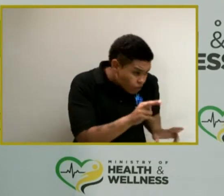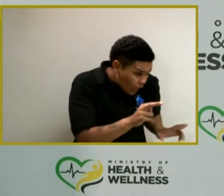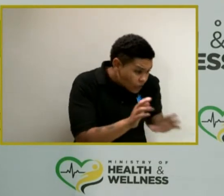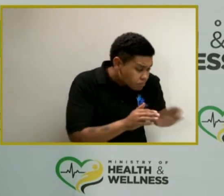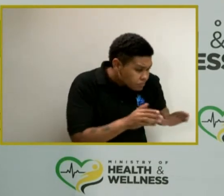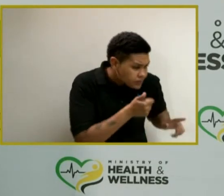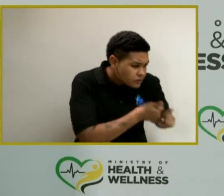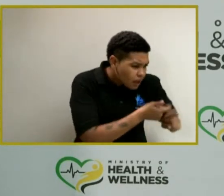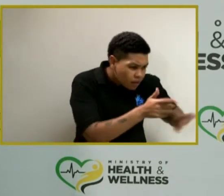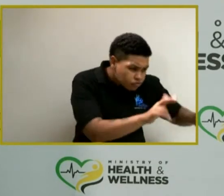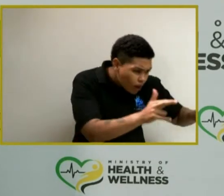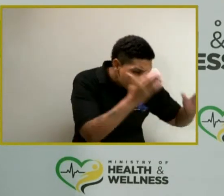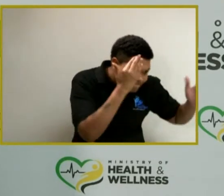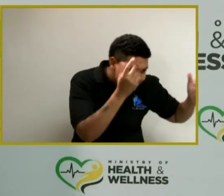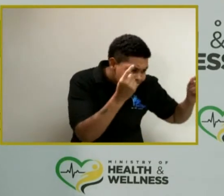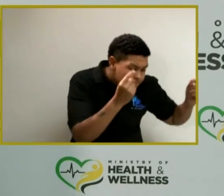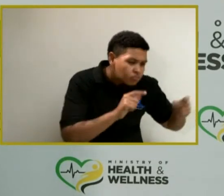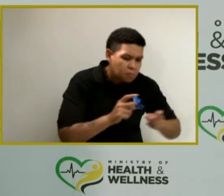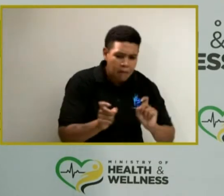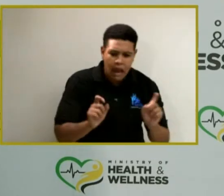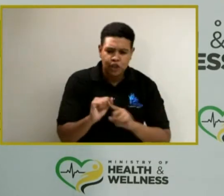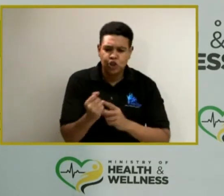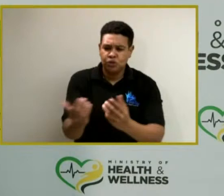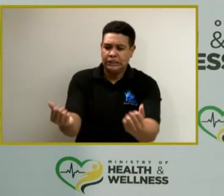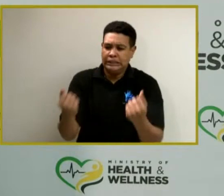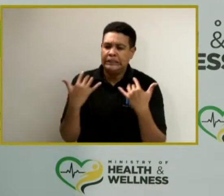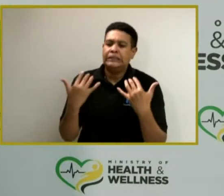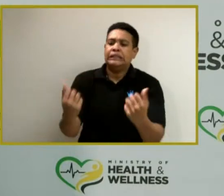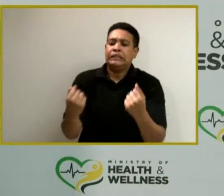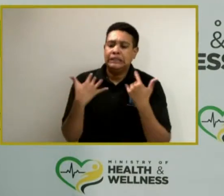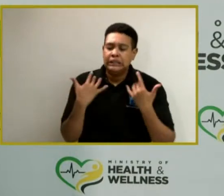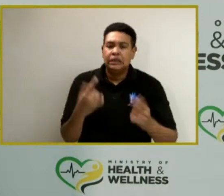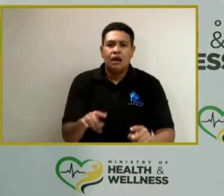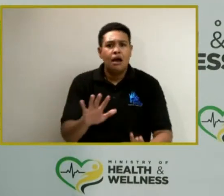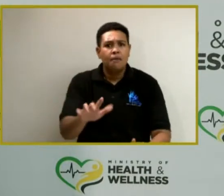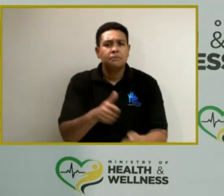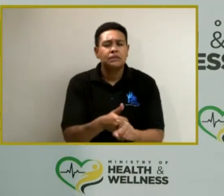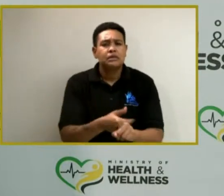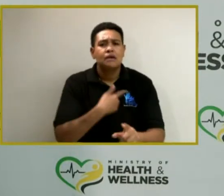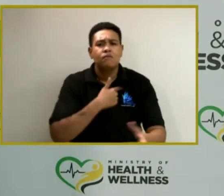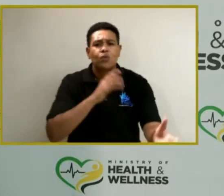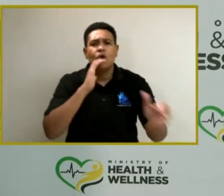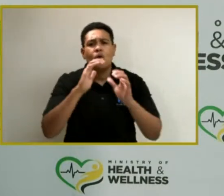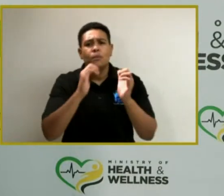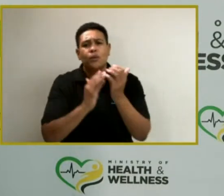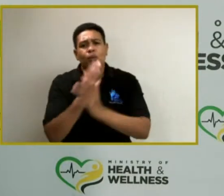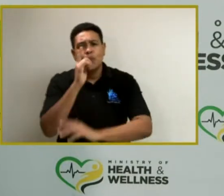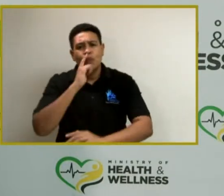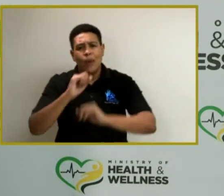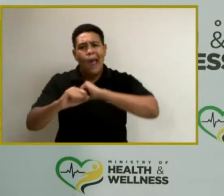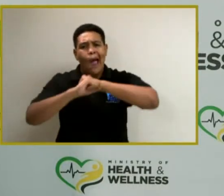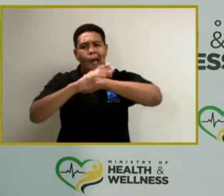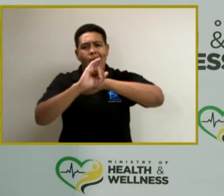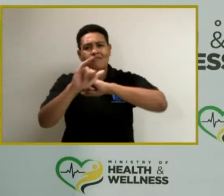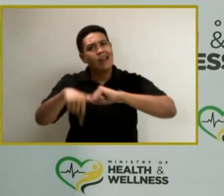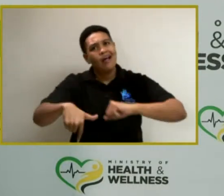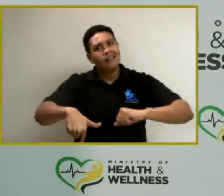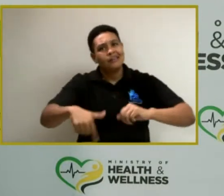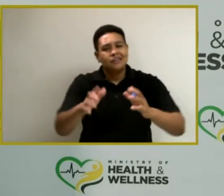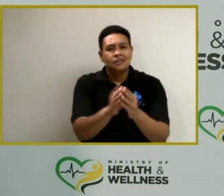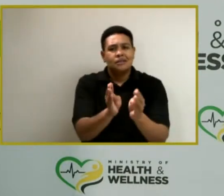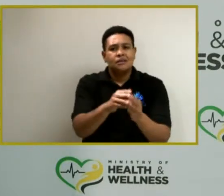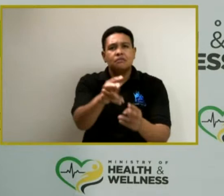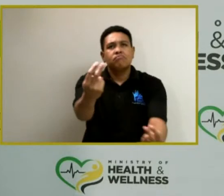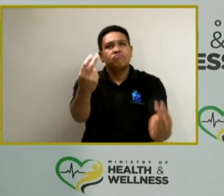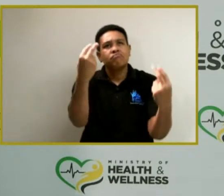situation as we see it. We are communicating through advertising and other forms such as this one to ensure that the